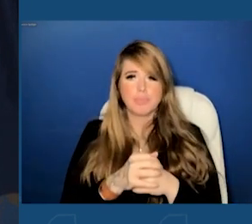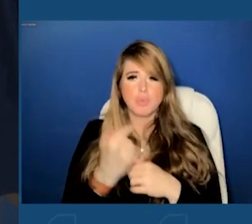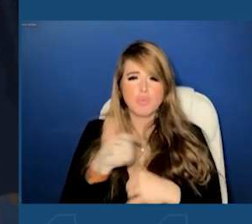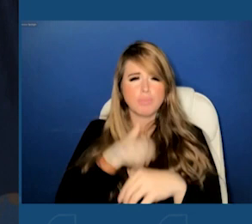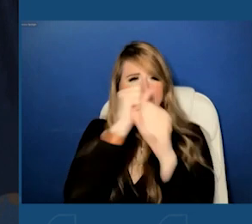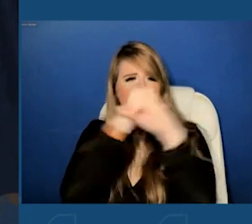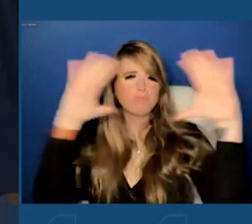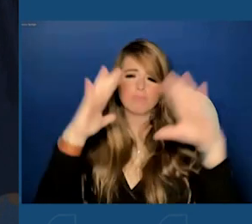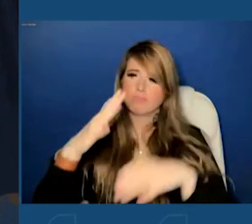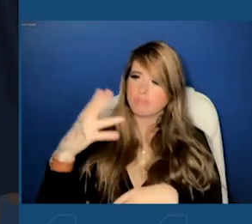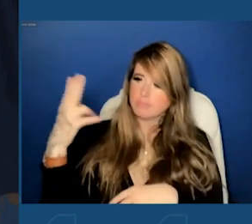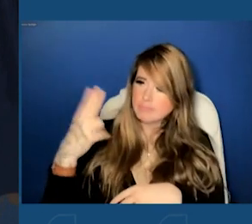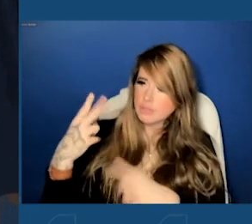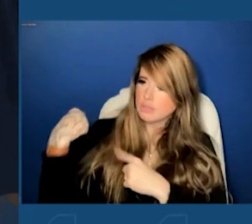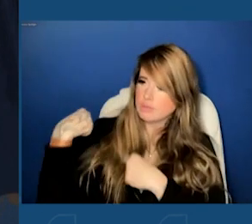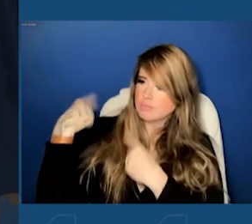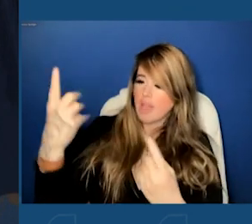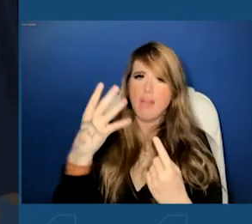headed in the future.